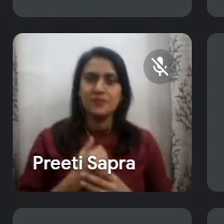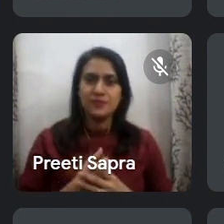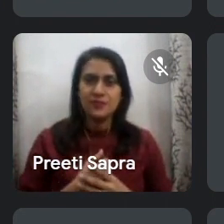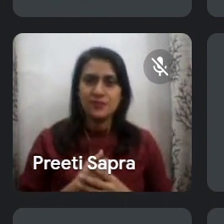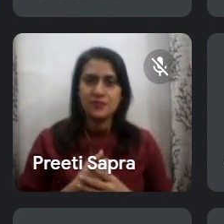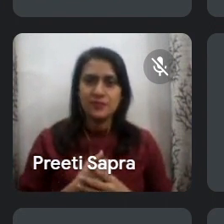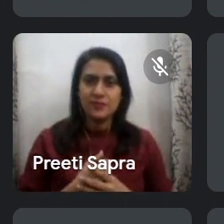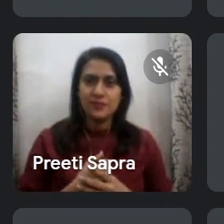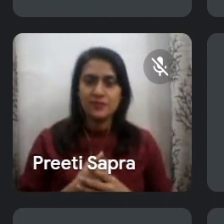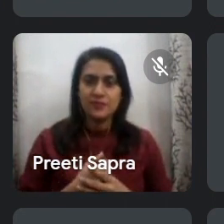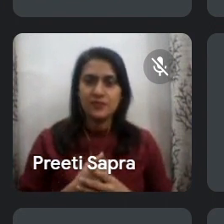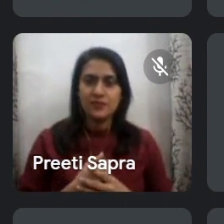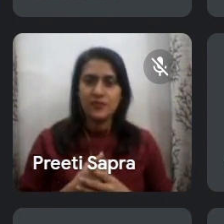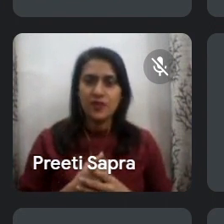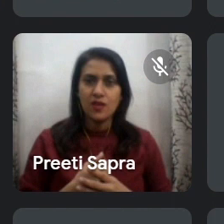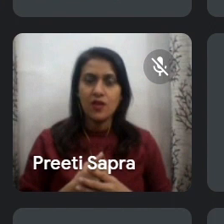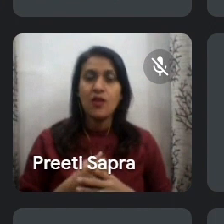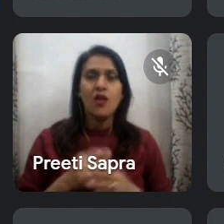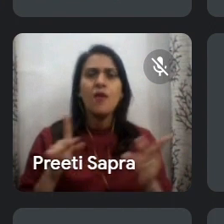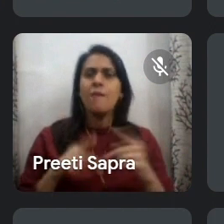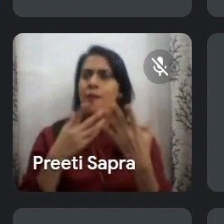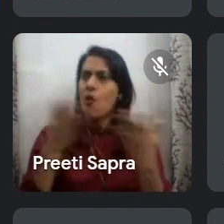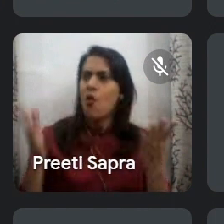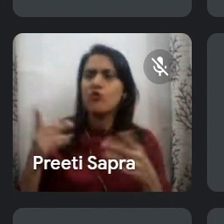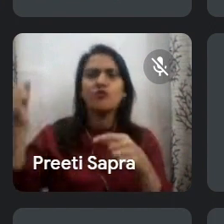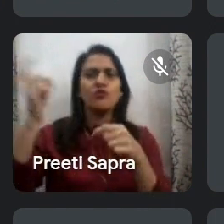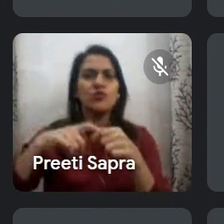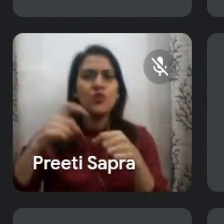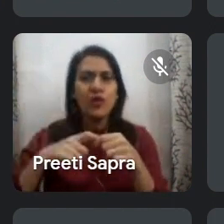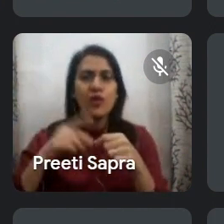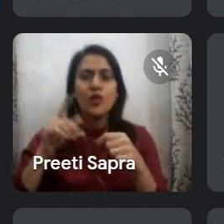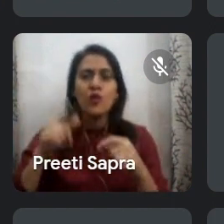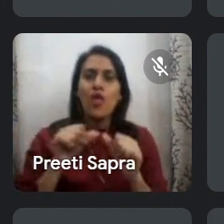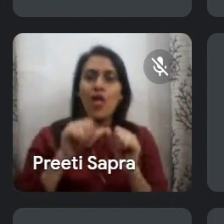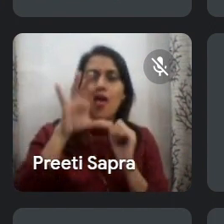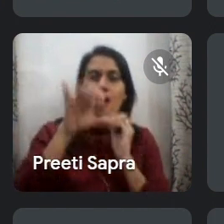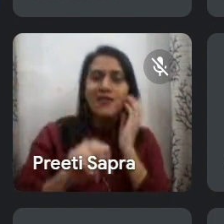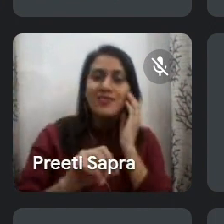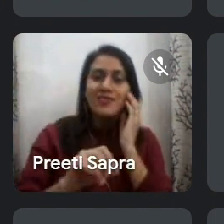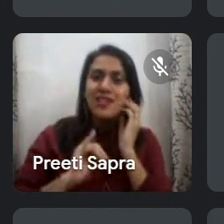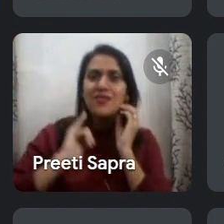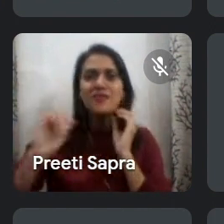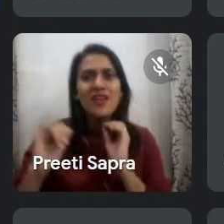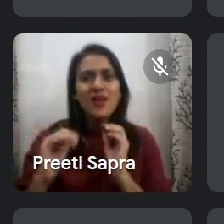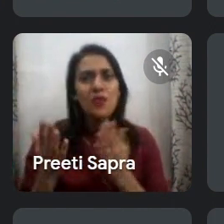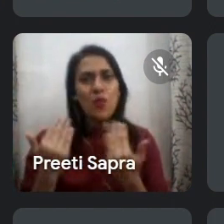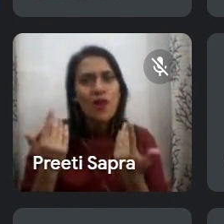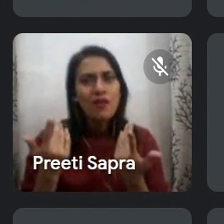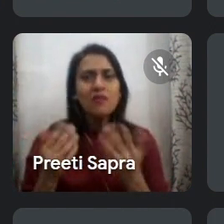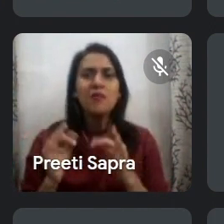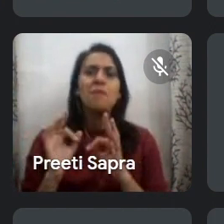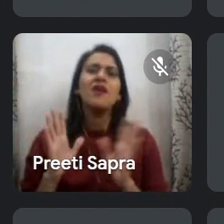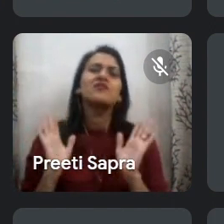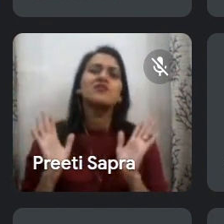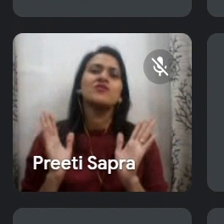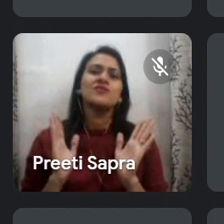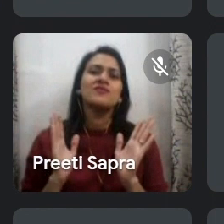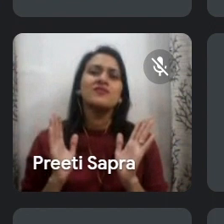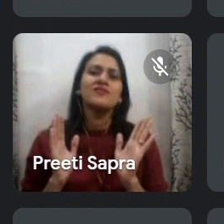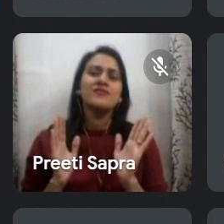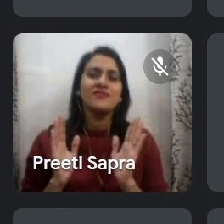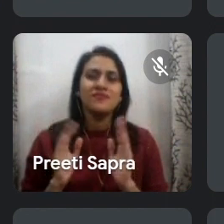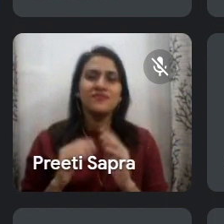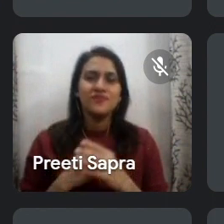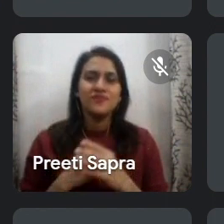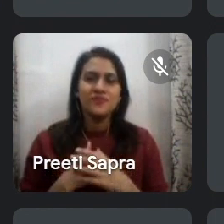a medium that other people are all enjoying, and now you have access to that medium as well. You deserve those small intermediate joys as